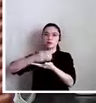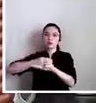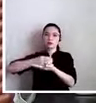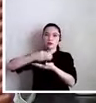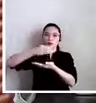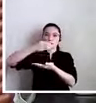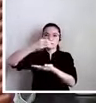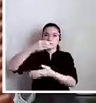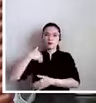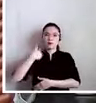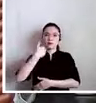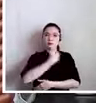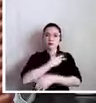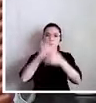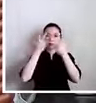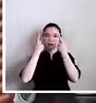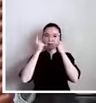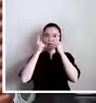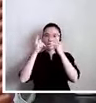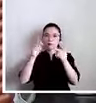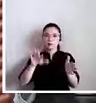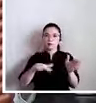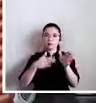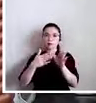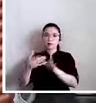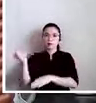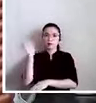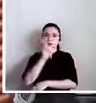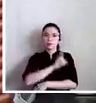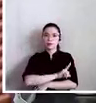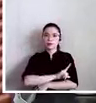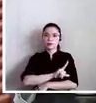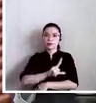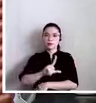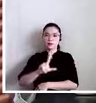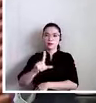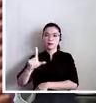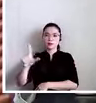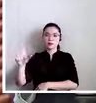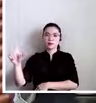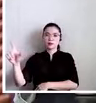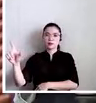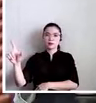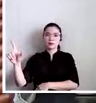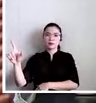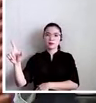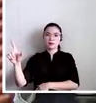we proclaim your death, O